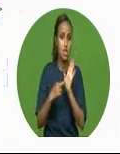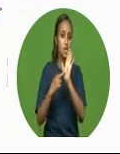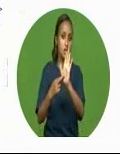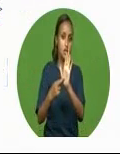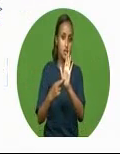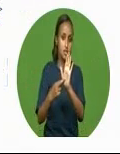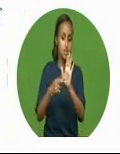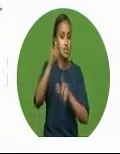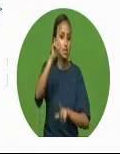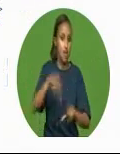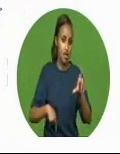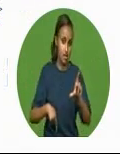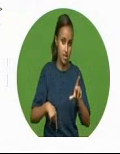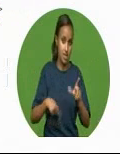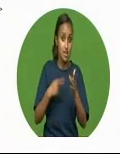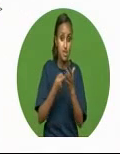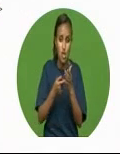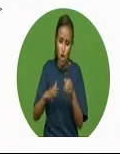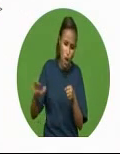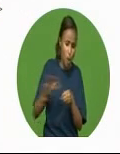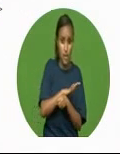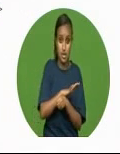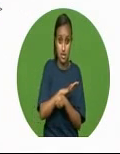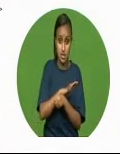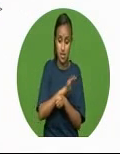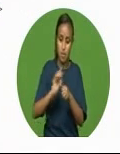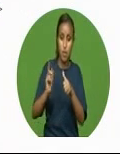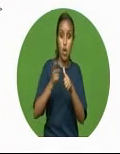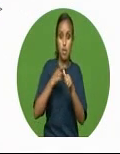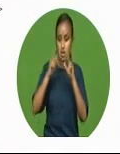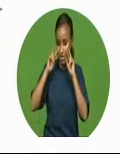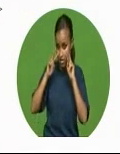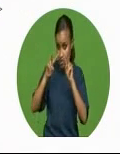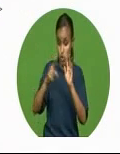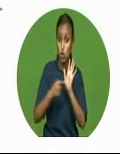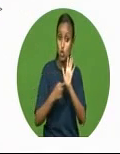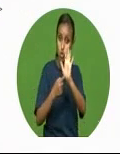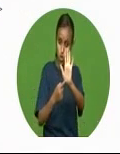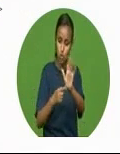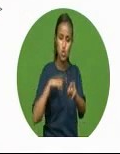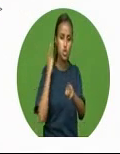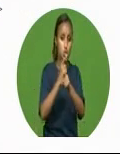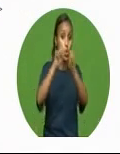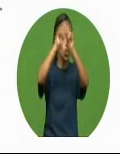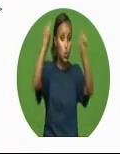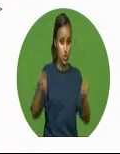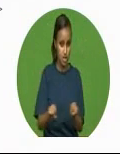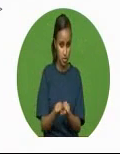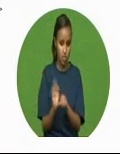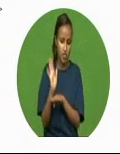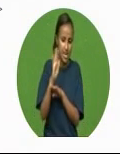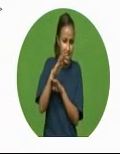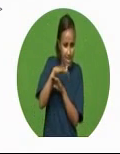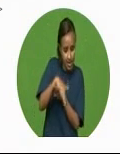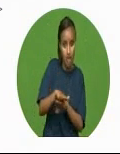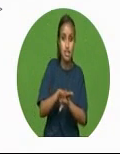projectors and reference lines. The completed primary auxiliary view showed the true shape